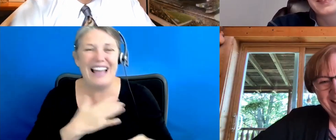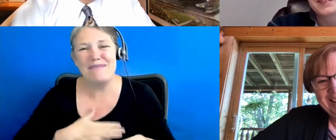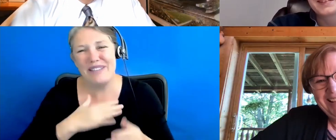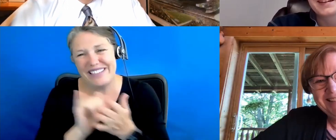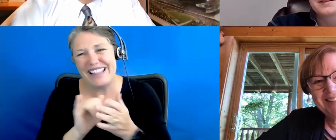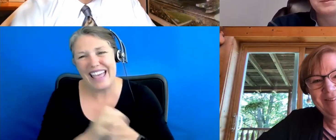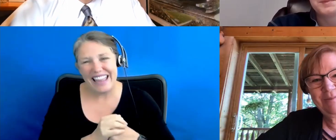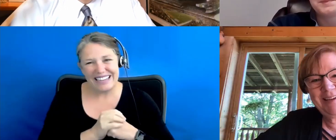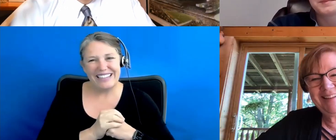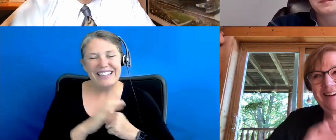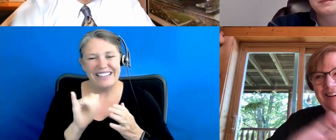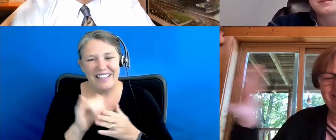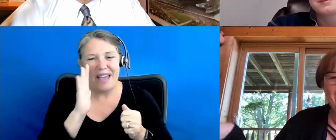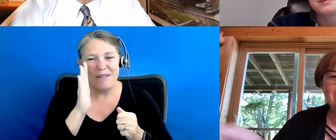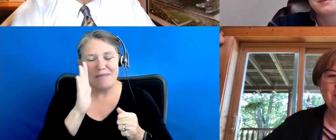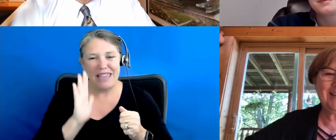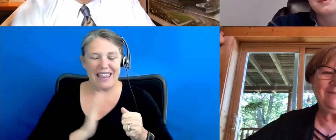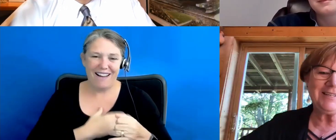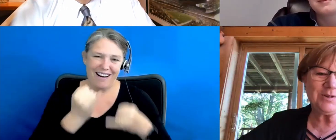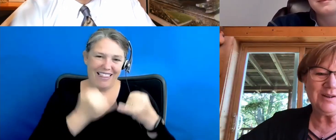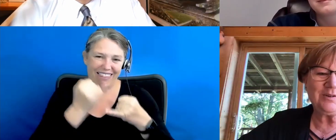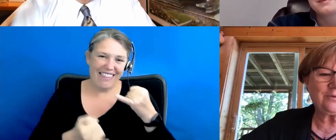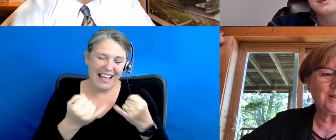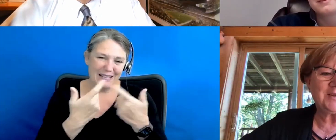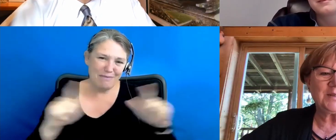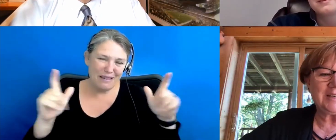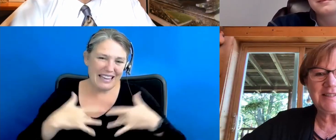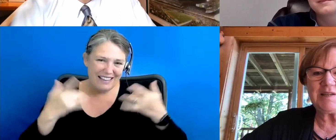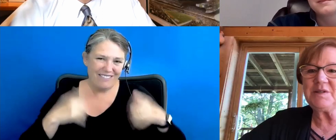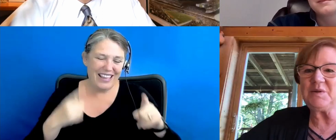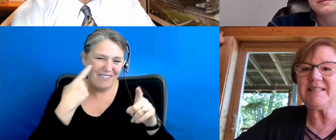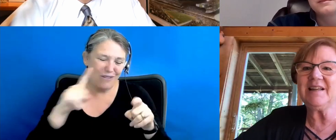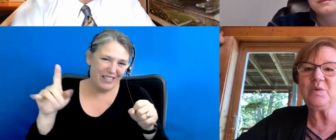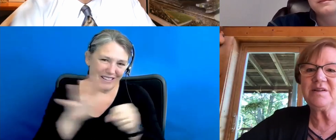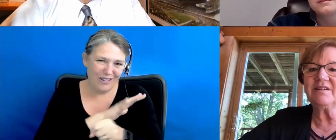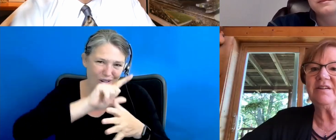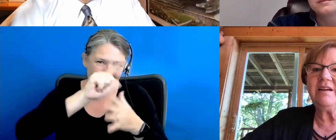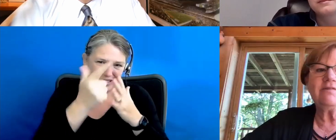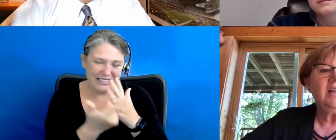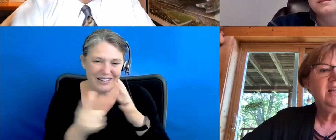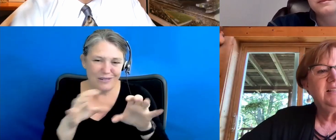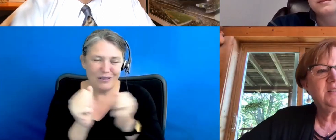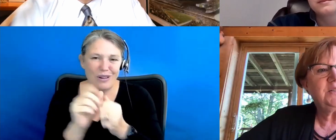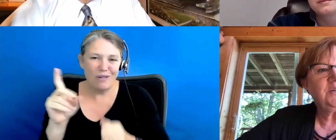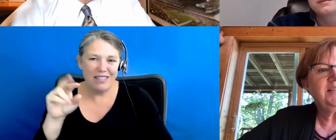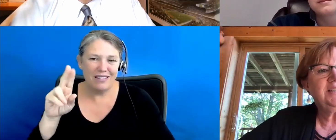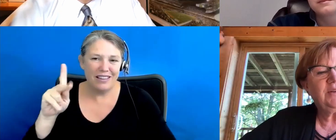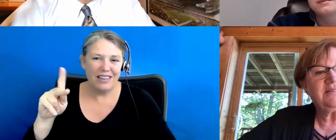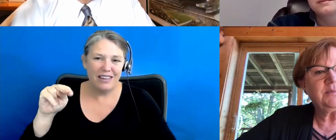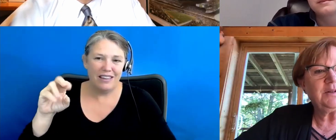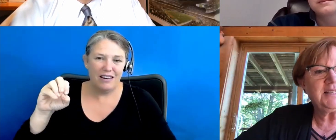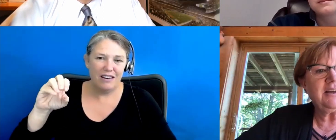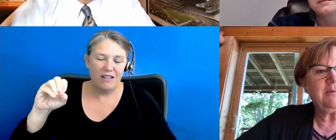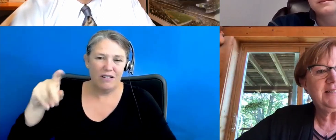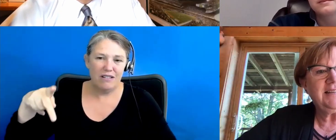greatly. Yeah, so that will be our last big event for this whole series that we're doing together with Dr. Knopf. So Jordan, did you have